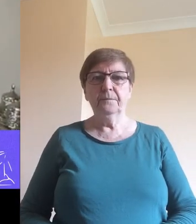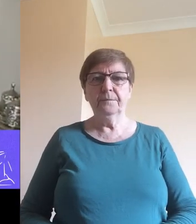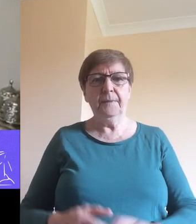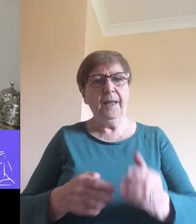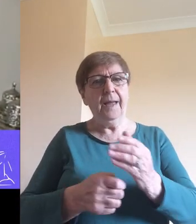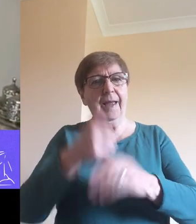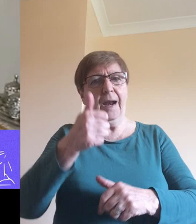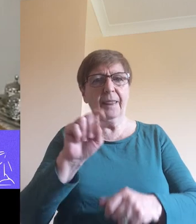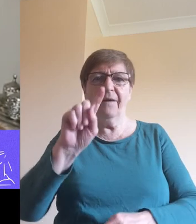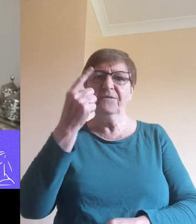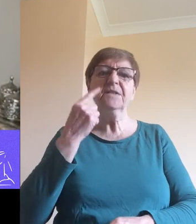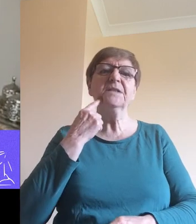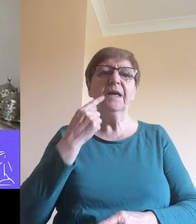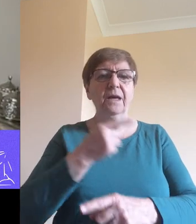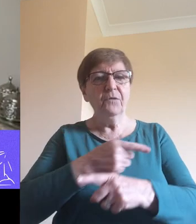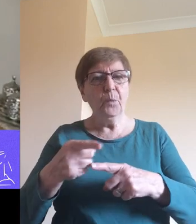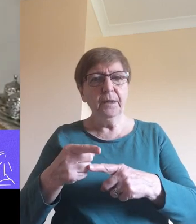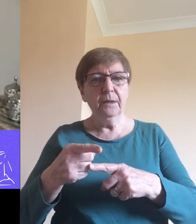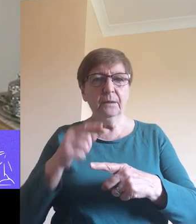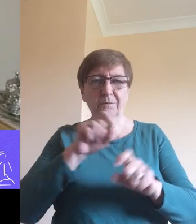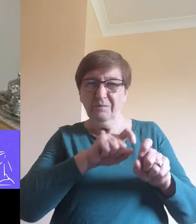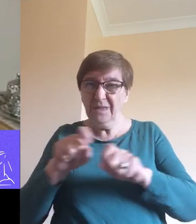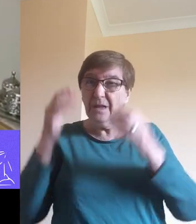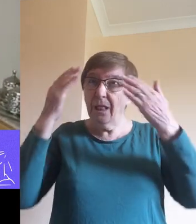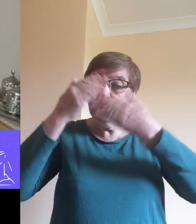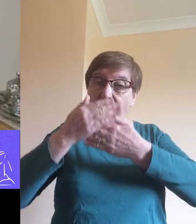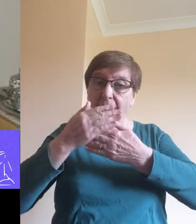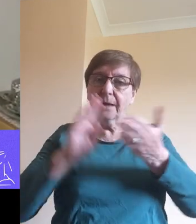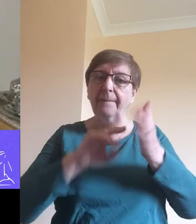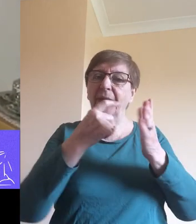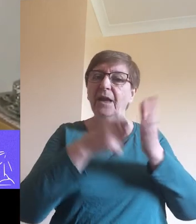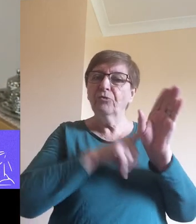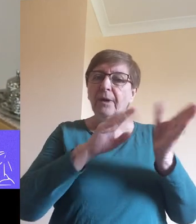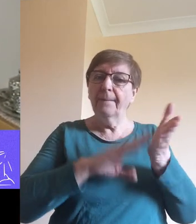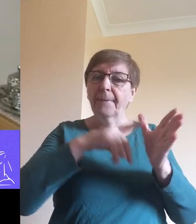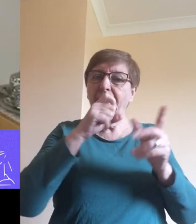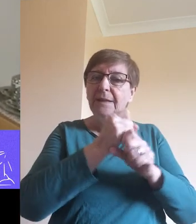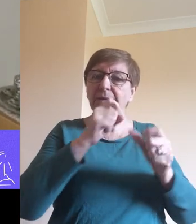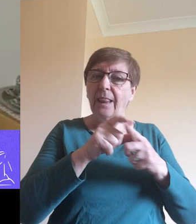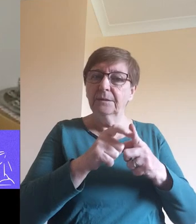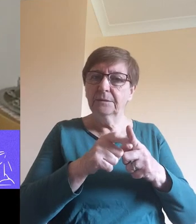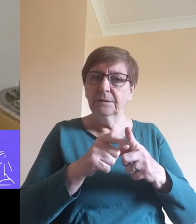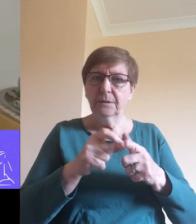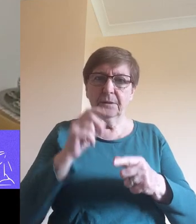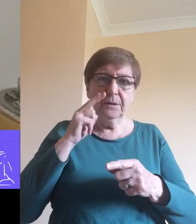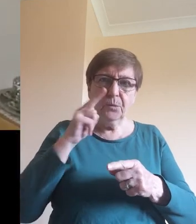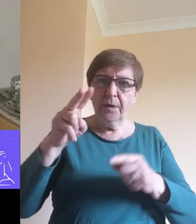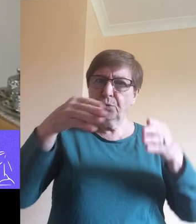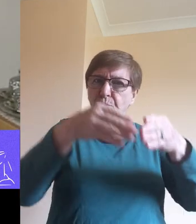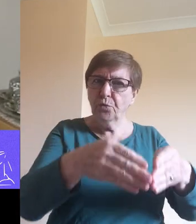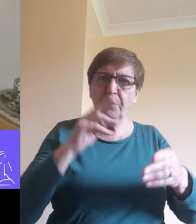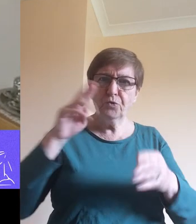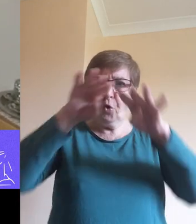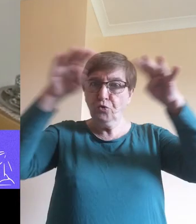Early on the first day of the week, while it was still dark, Mary Magdalene went to the tomb and saw that the stone had been removed from the